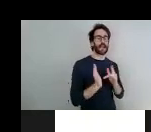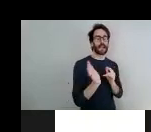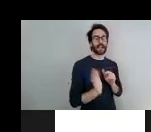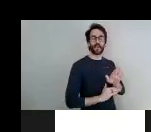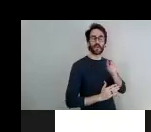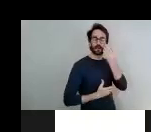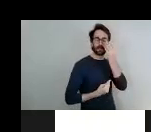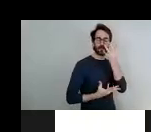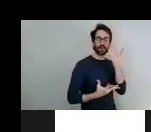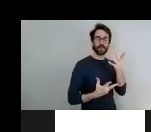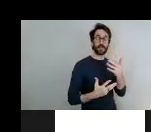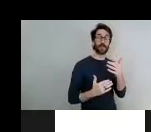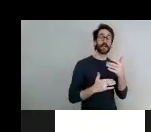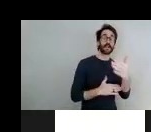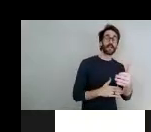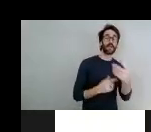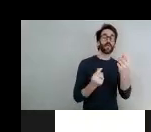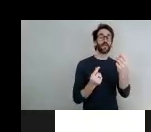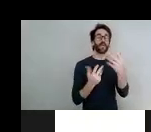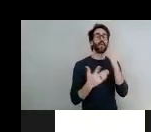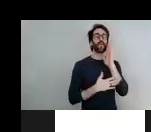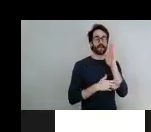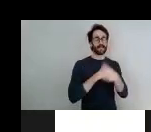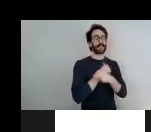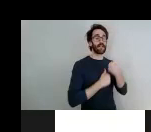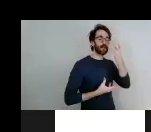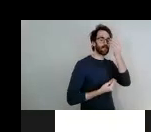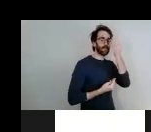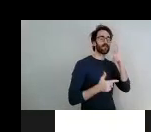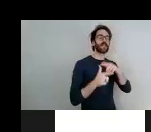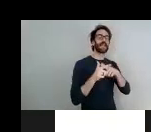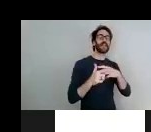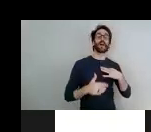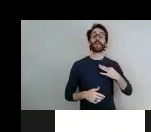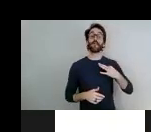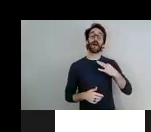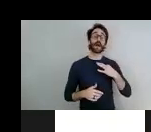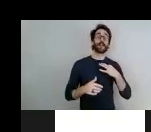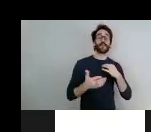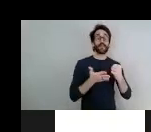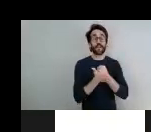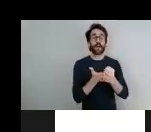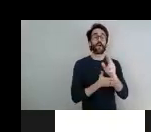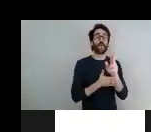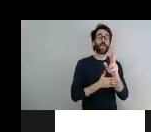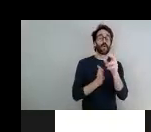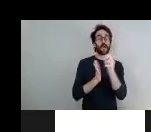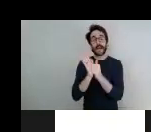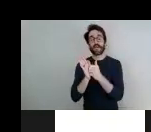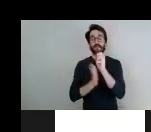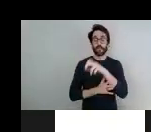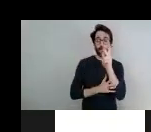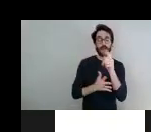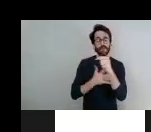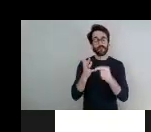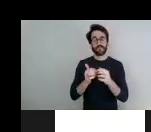for credit cards, cell phone accounts, or whatever the case may be. So that is a primary goal of phishing.